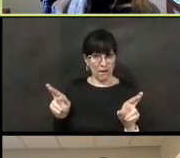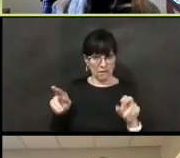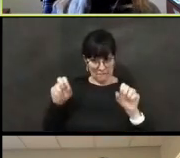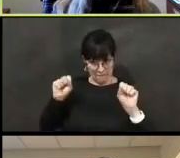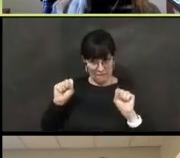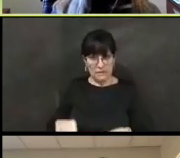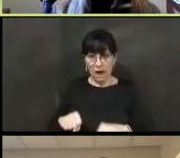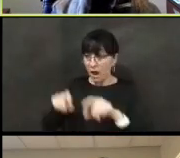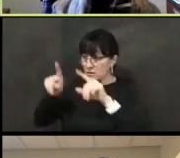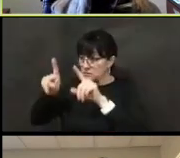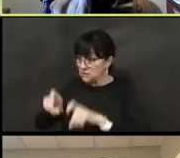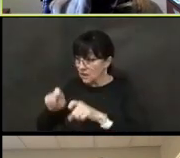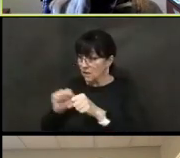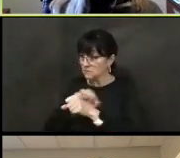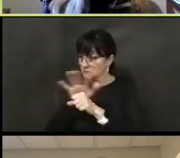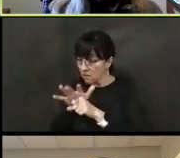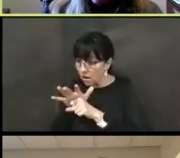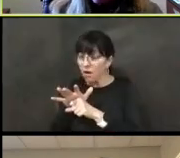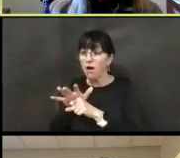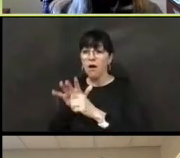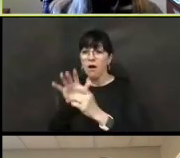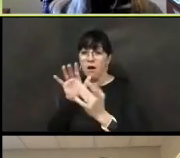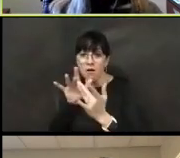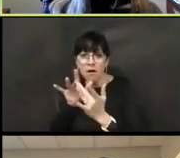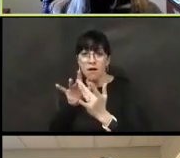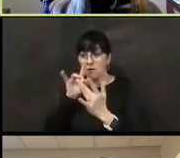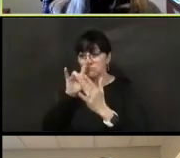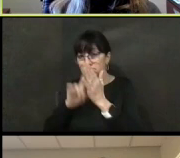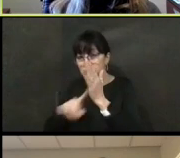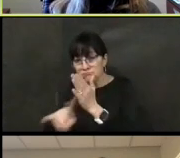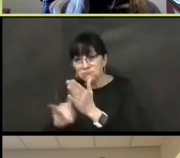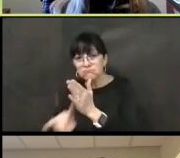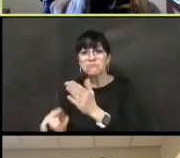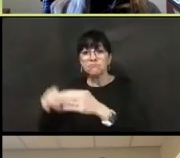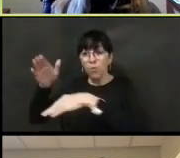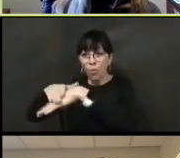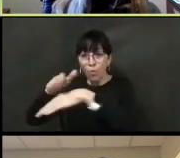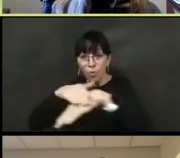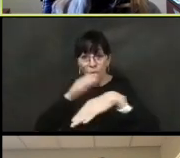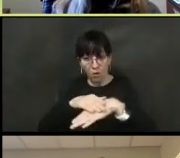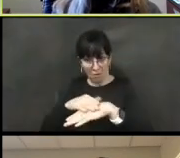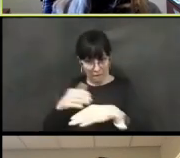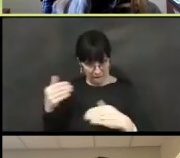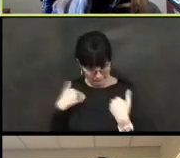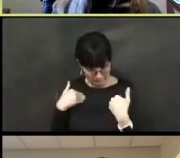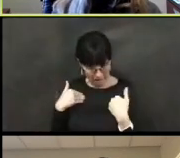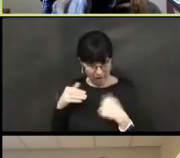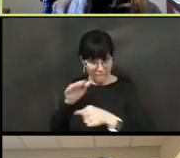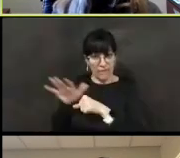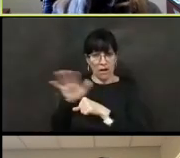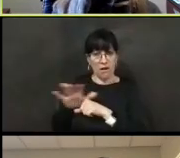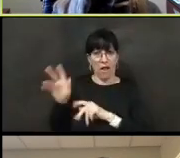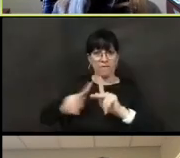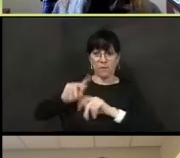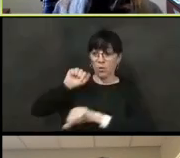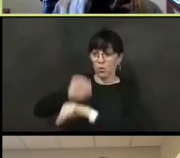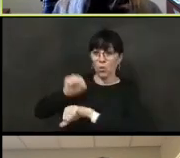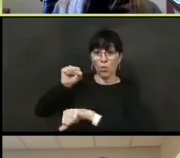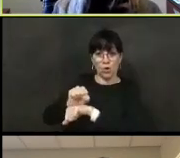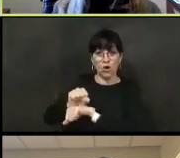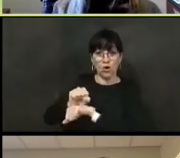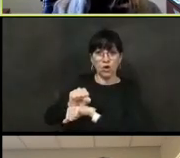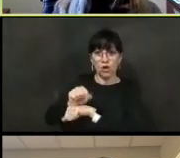investigation and contact tracing? And very importantly, do we have the PPE, the personal protective equipment, in our state? Because